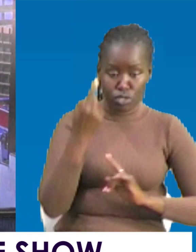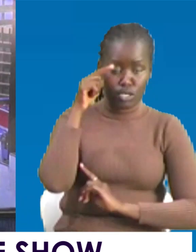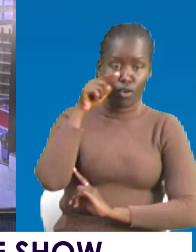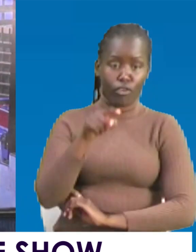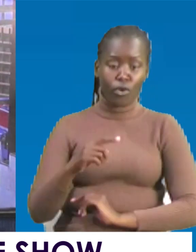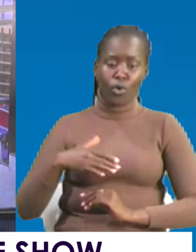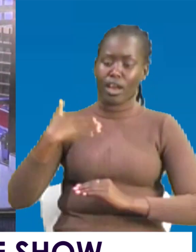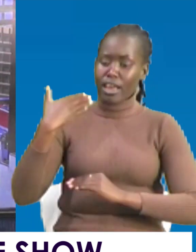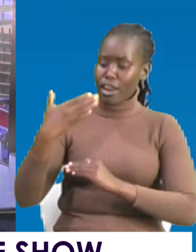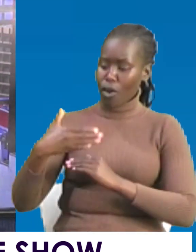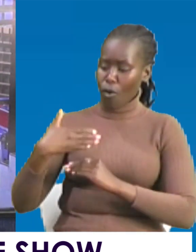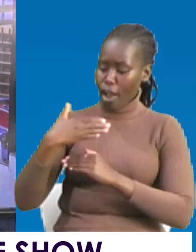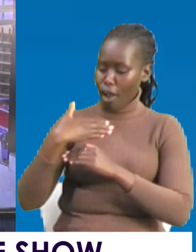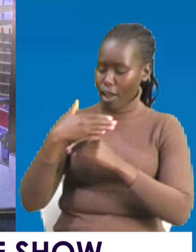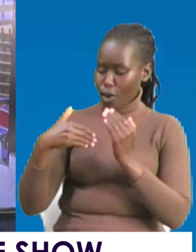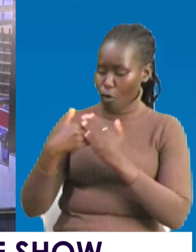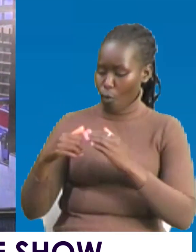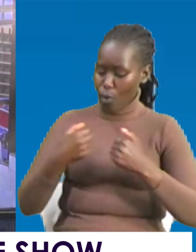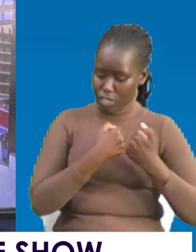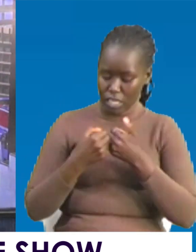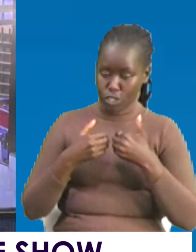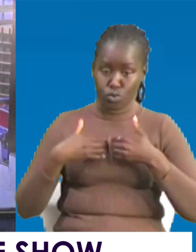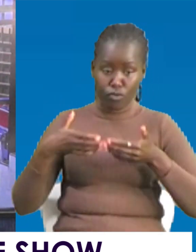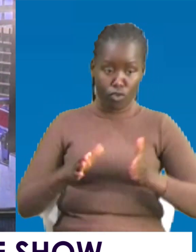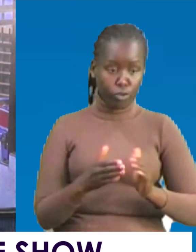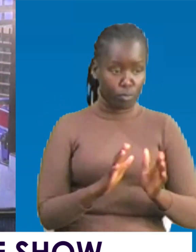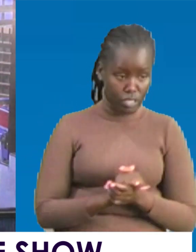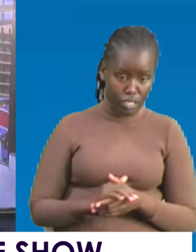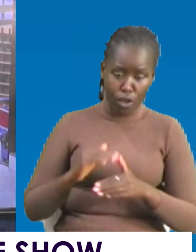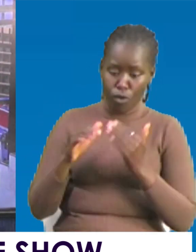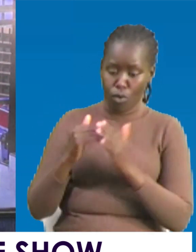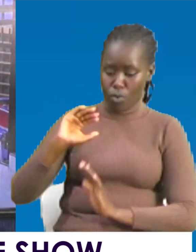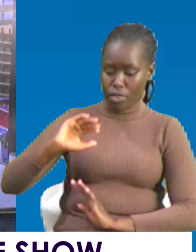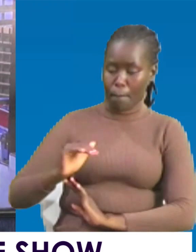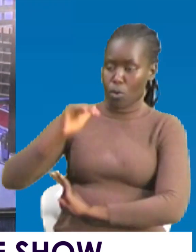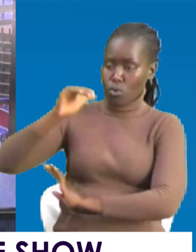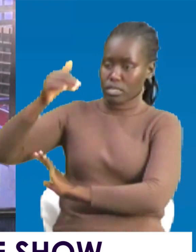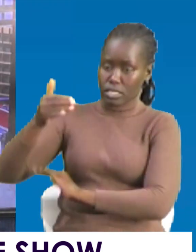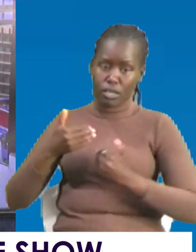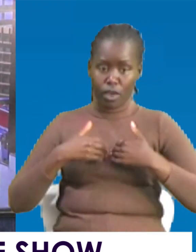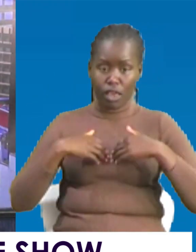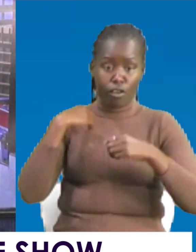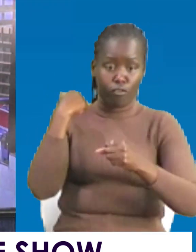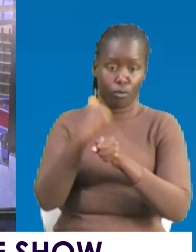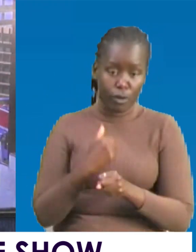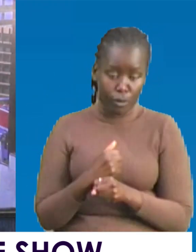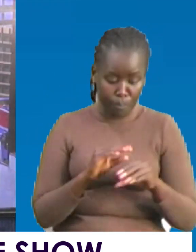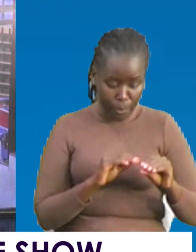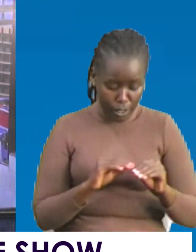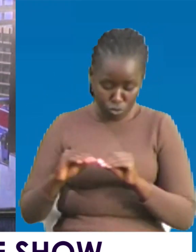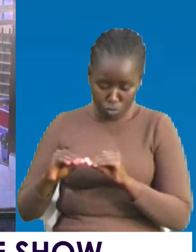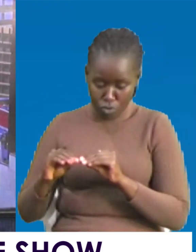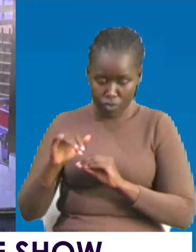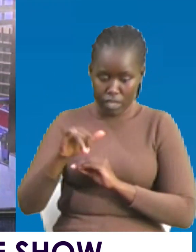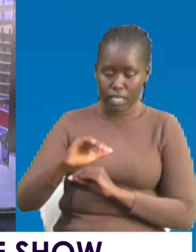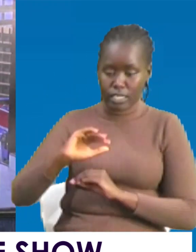In every challenge, there is an opportunity. In every mountain, there is work behind it. To move that